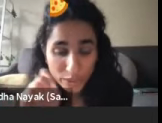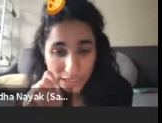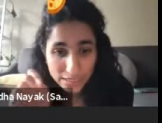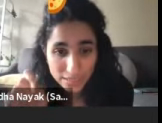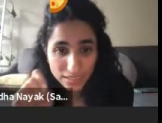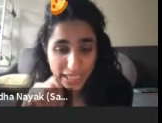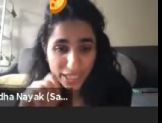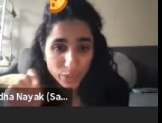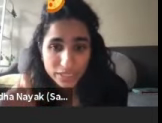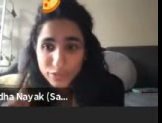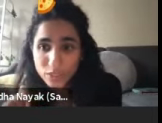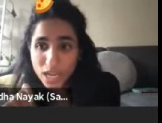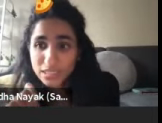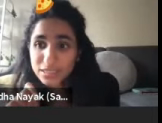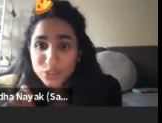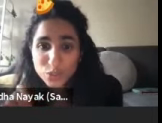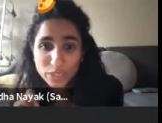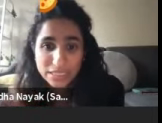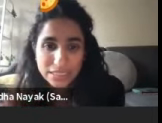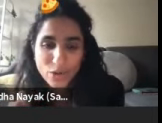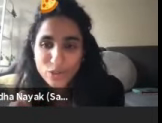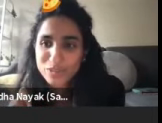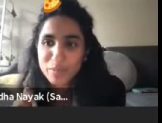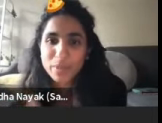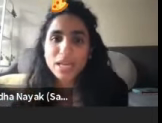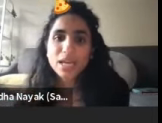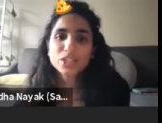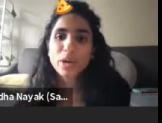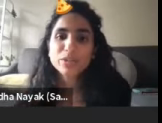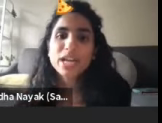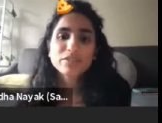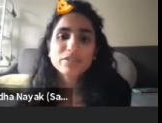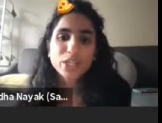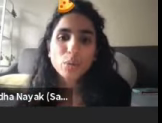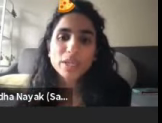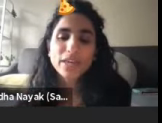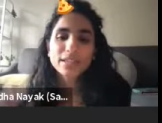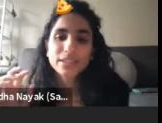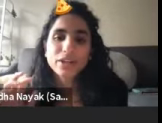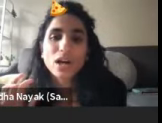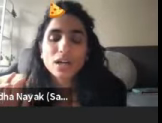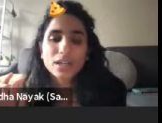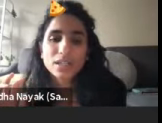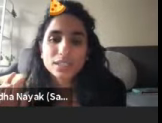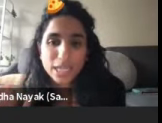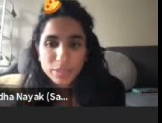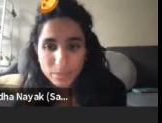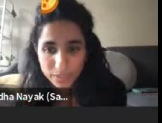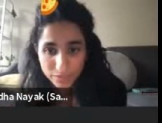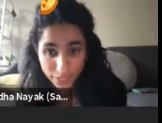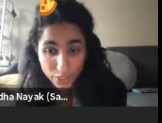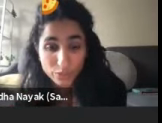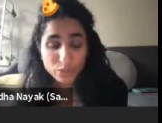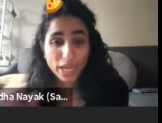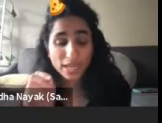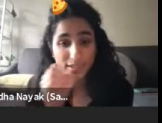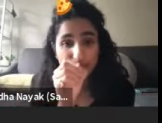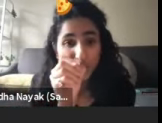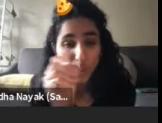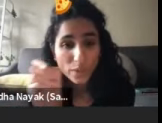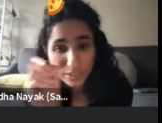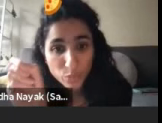different proteins are stained with different colors, so you can see all of them. So I don't have a video, but then there are time-lapse videos